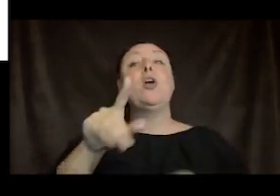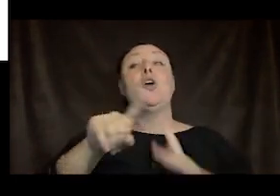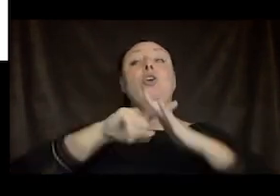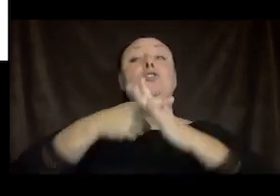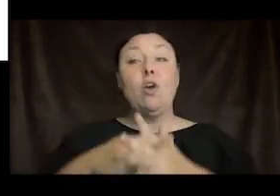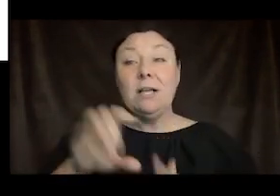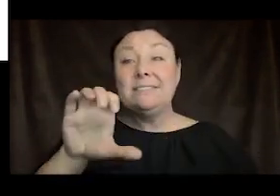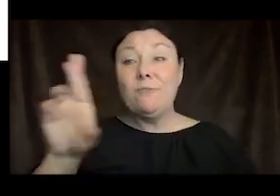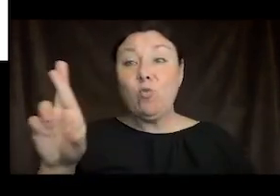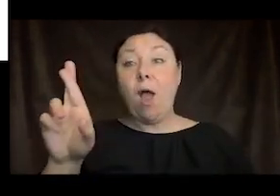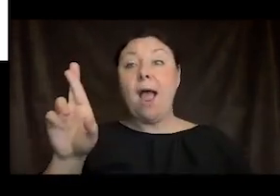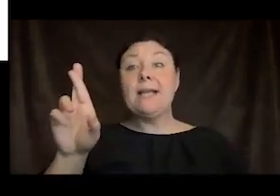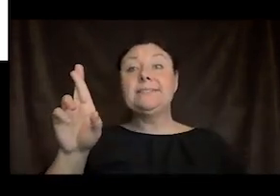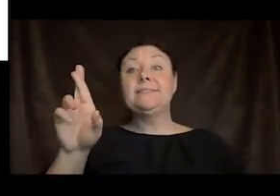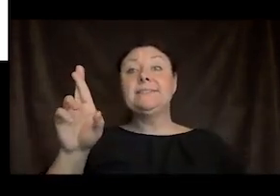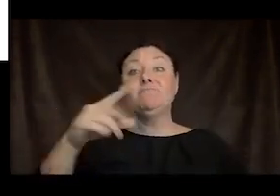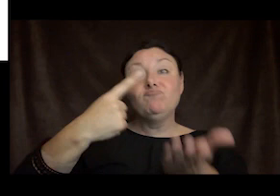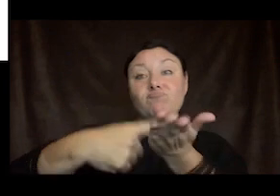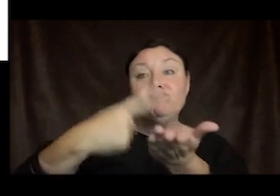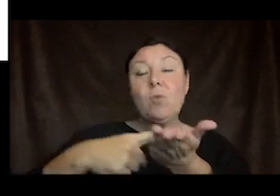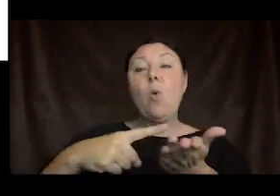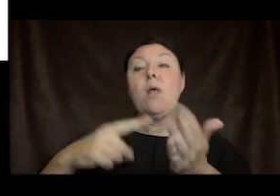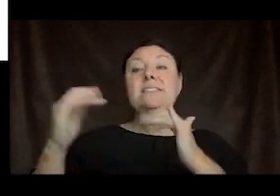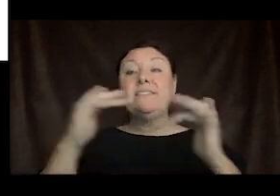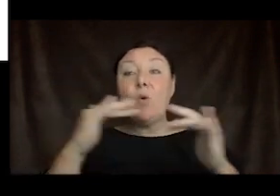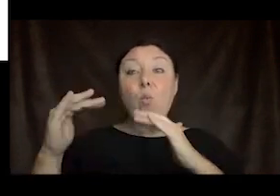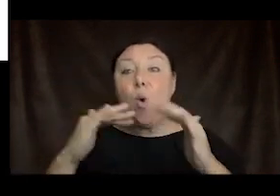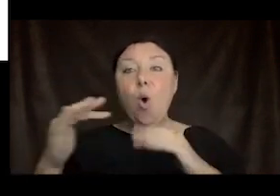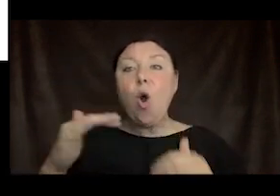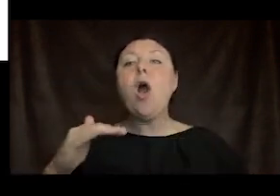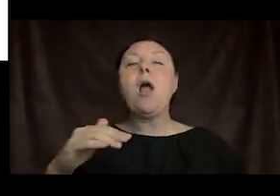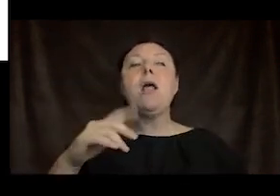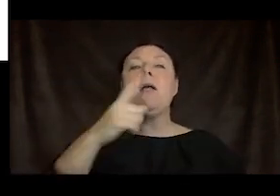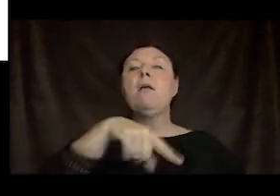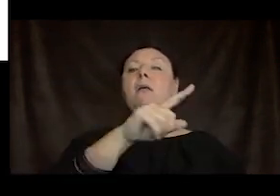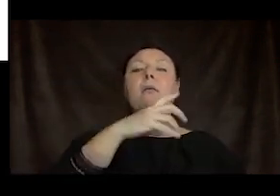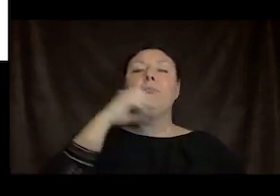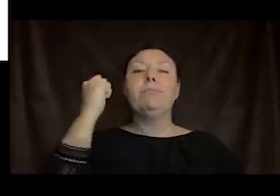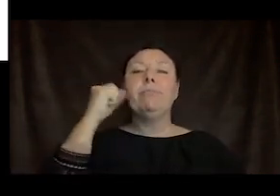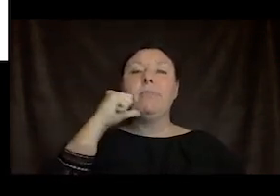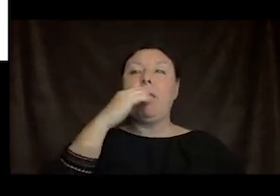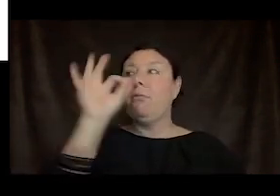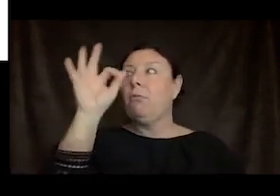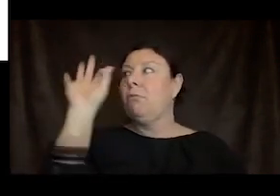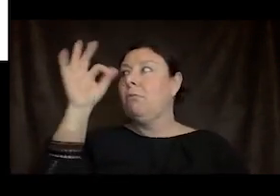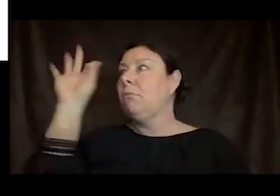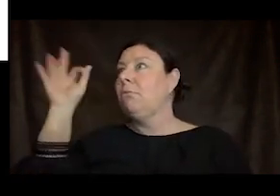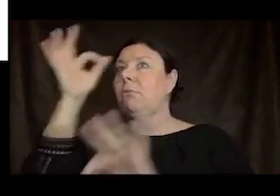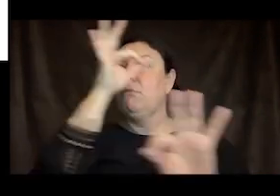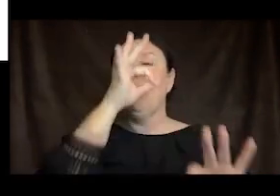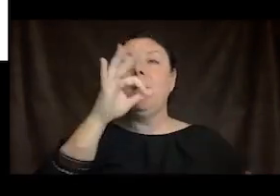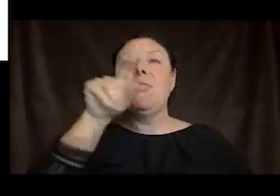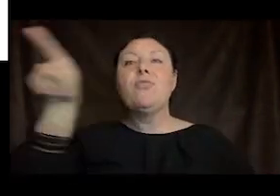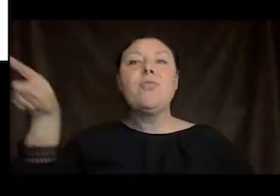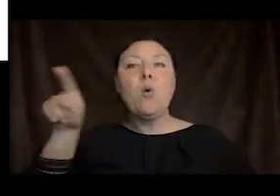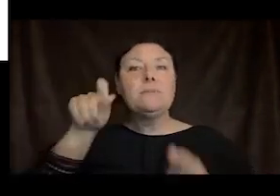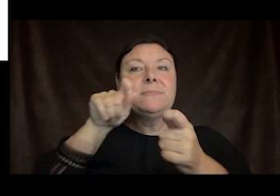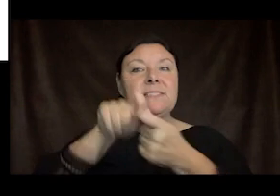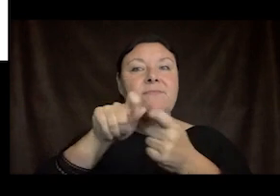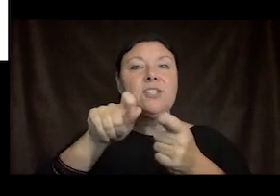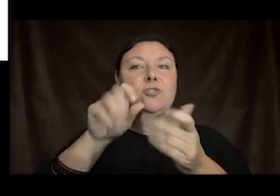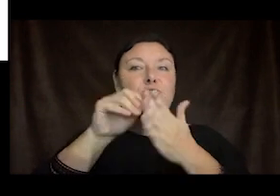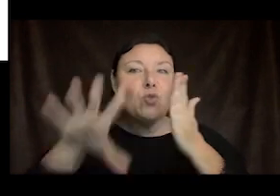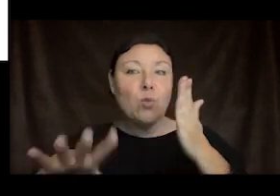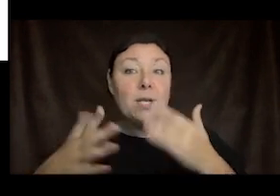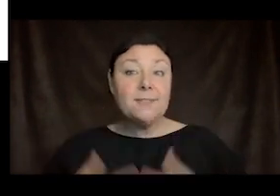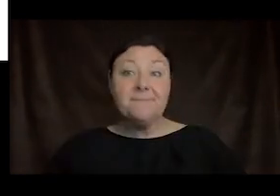Civil War, it isn't now we just are going to look at these students who are Black and brown to